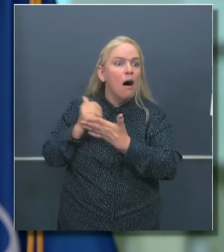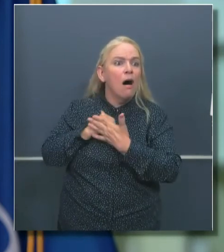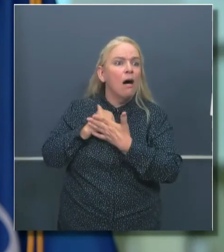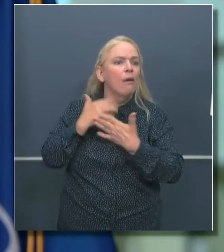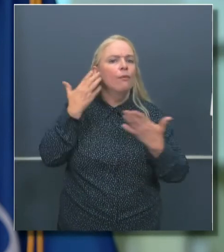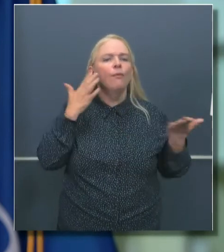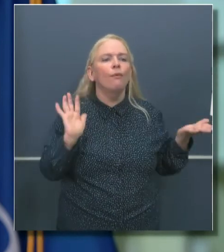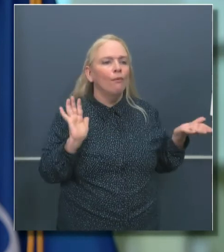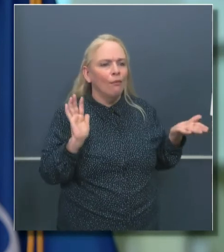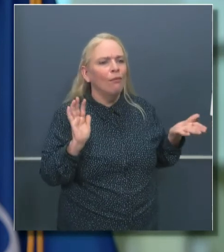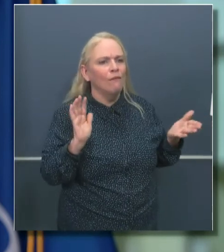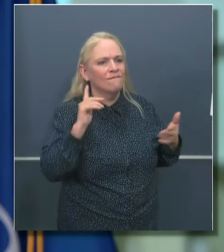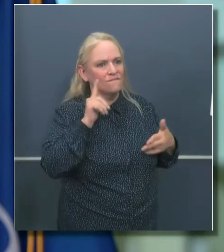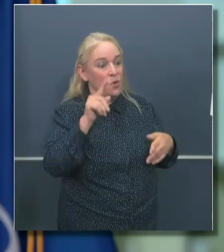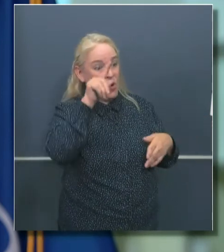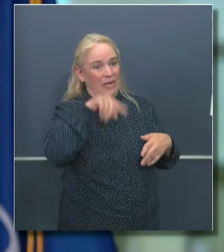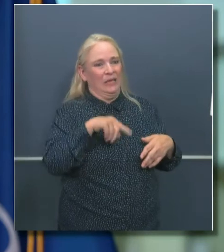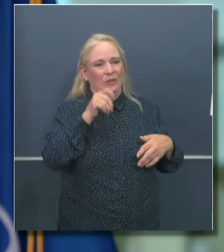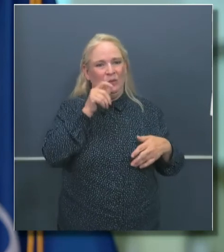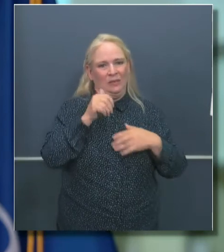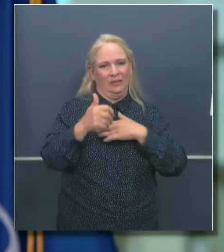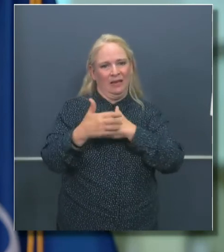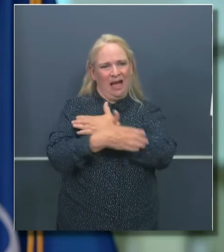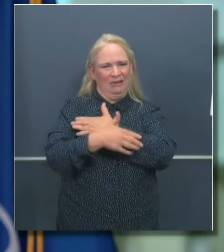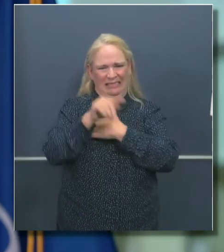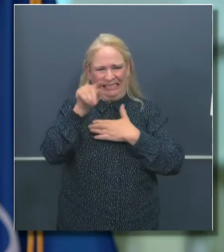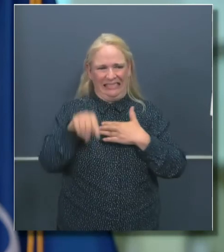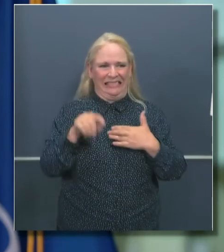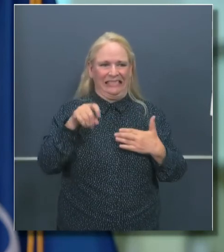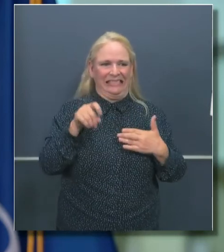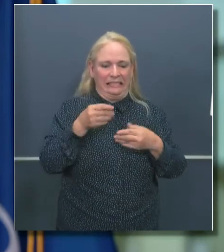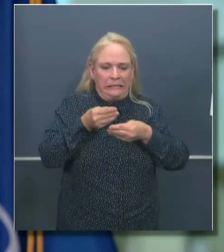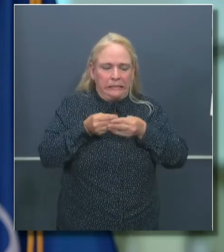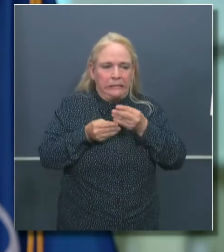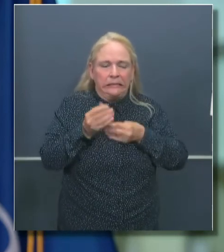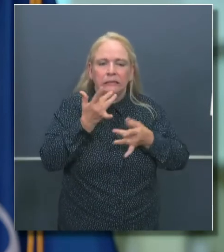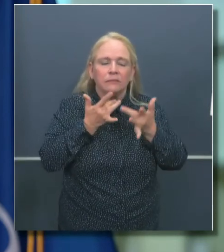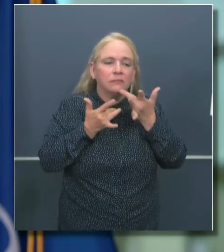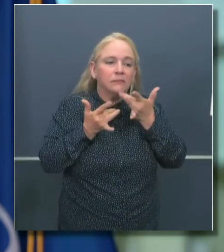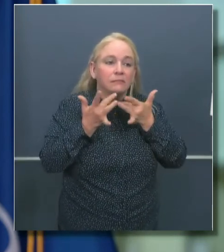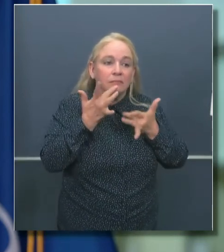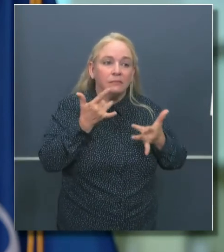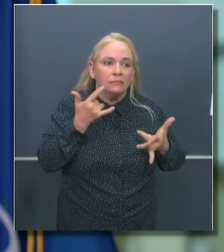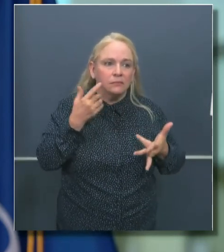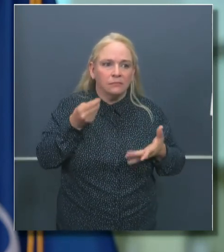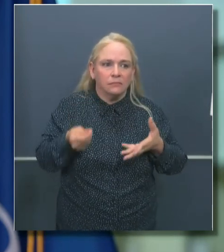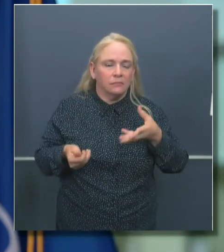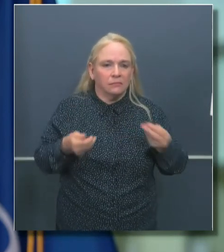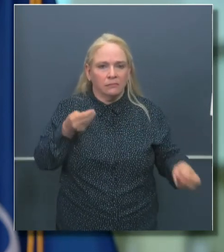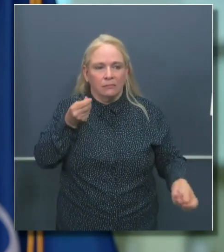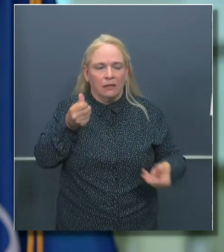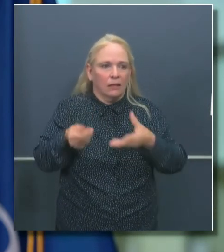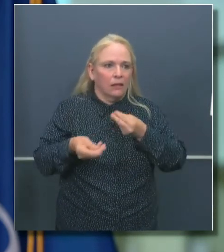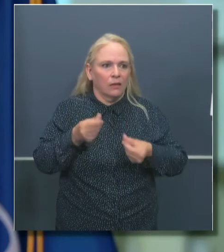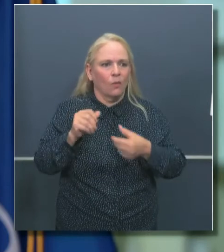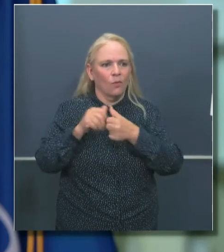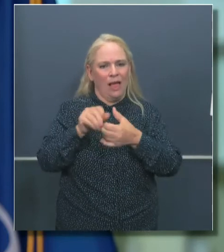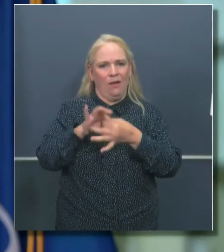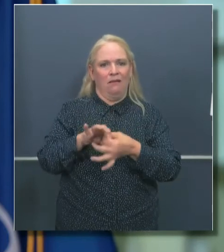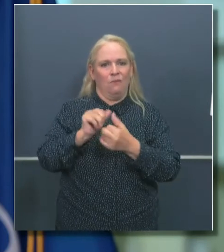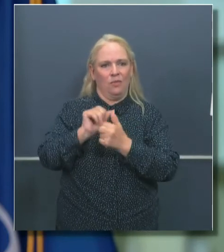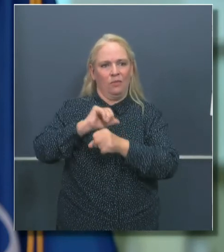now, particularly with related costs associated with COVID-19 and revenue declines as a consequence of COVID-19.